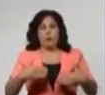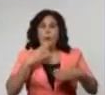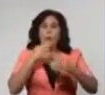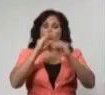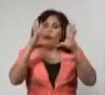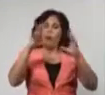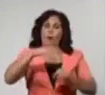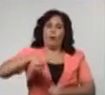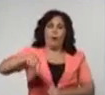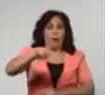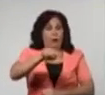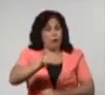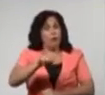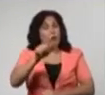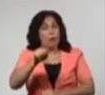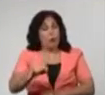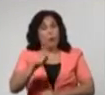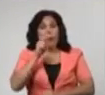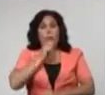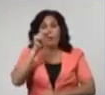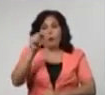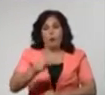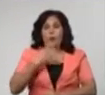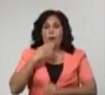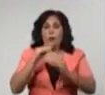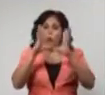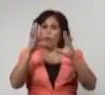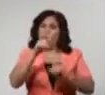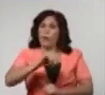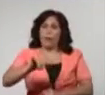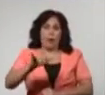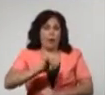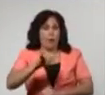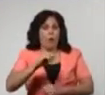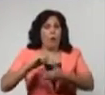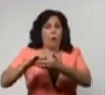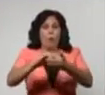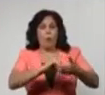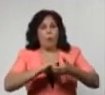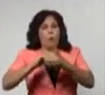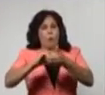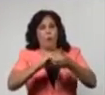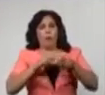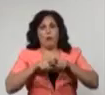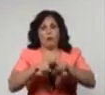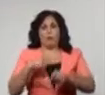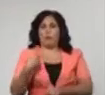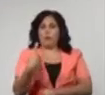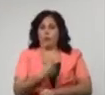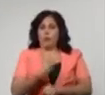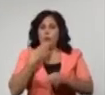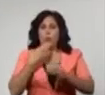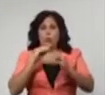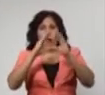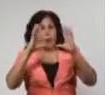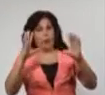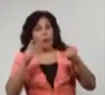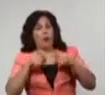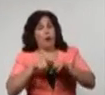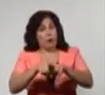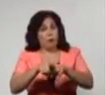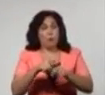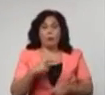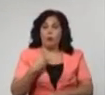Good morning to you and to all those who tune in to watch or listen to the press briefing every morning.